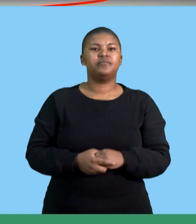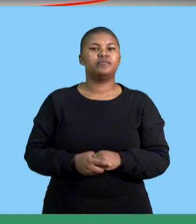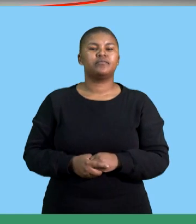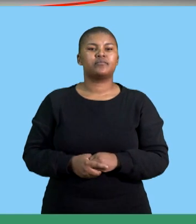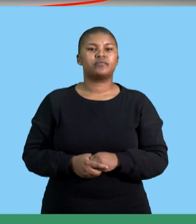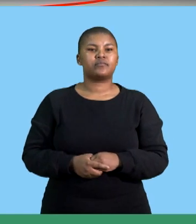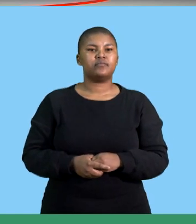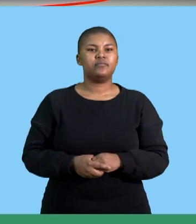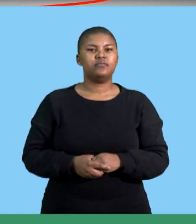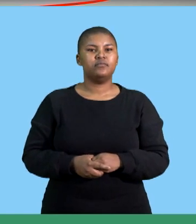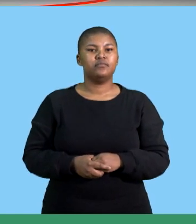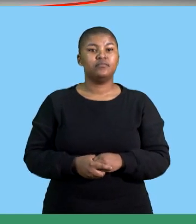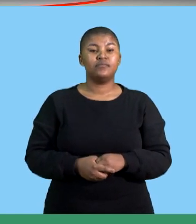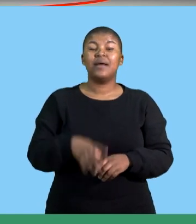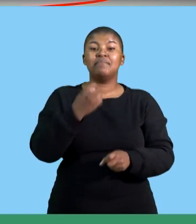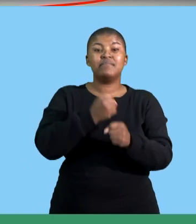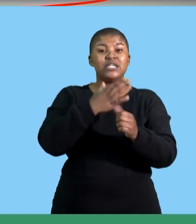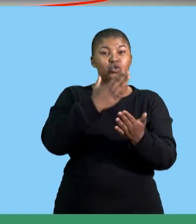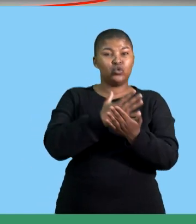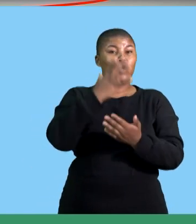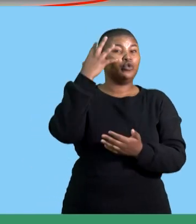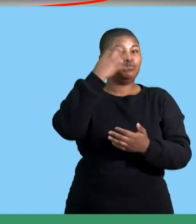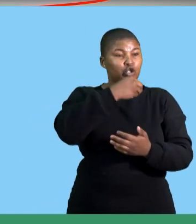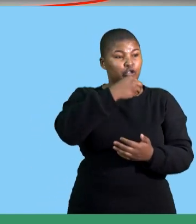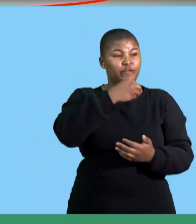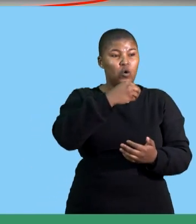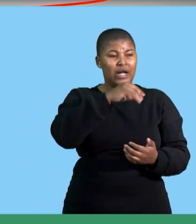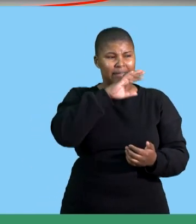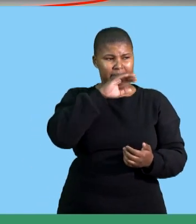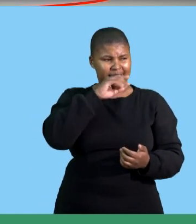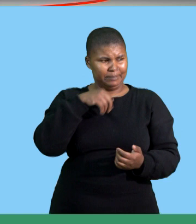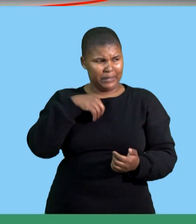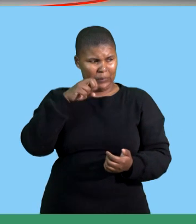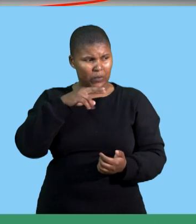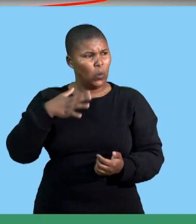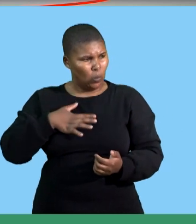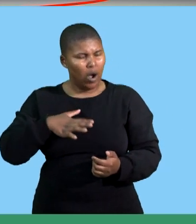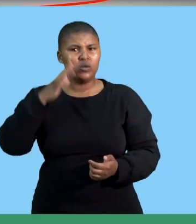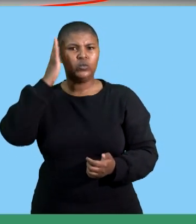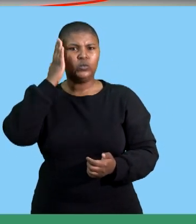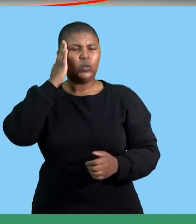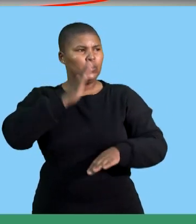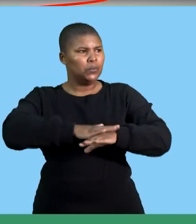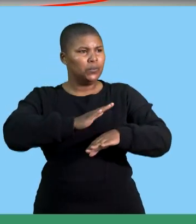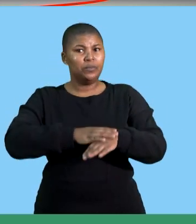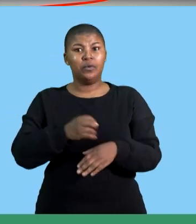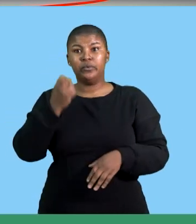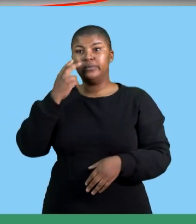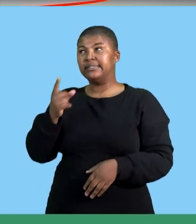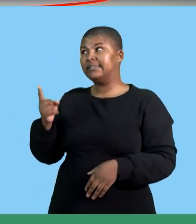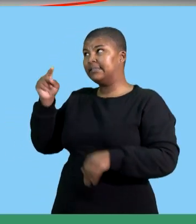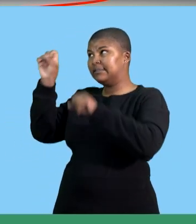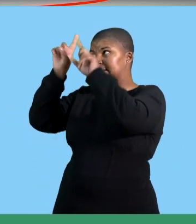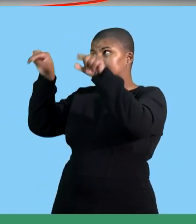central theme eye-catching or appealing to the reader. So as you can see on our picture there, it